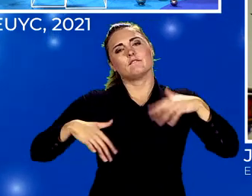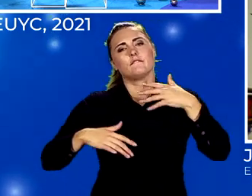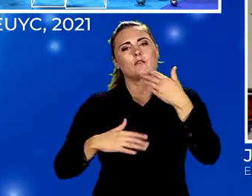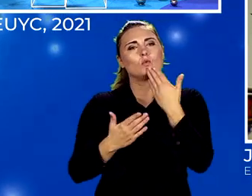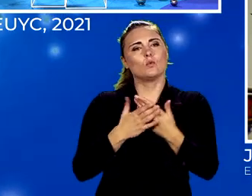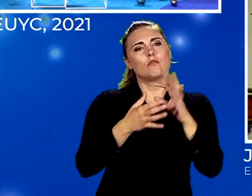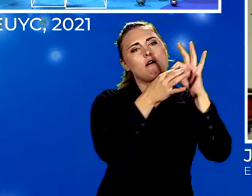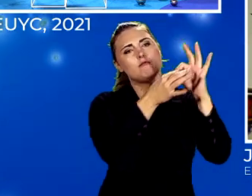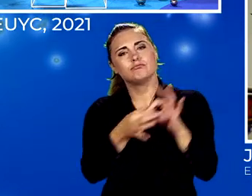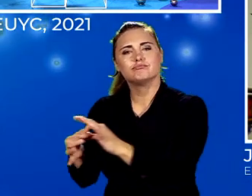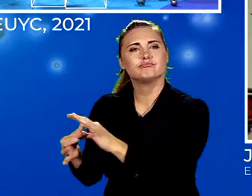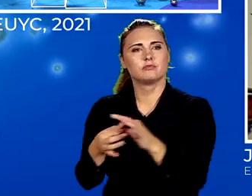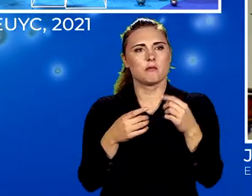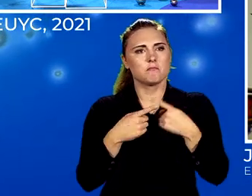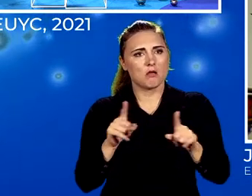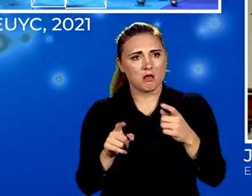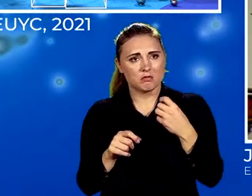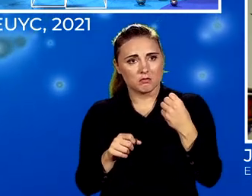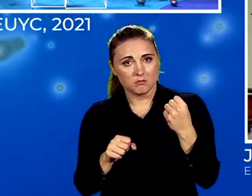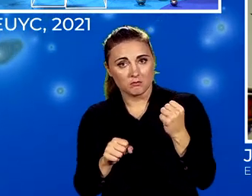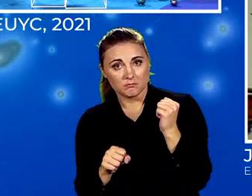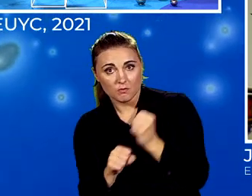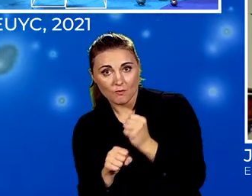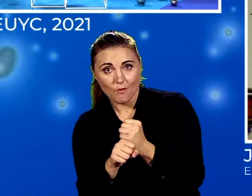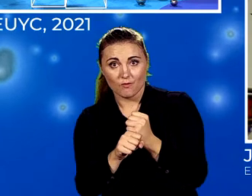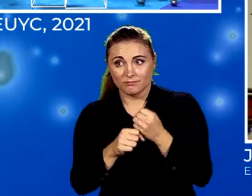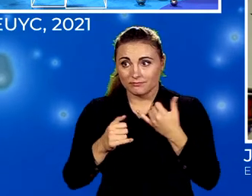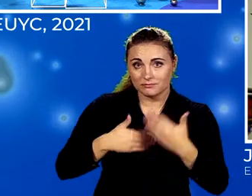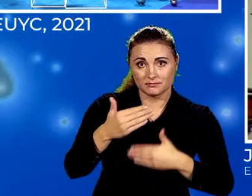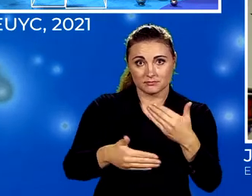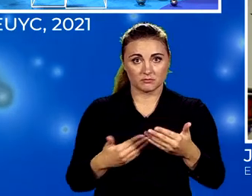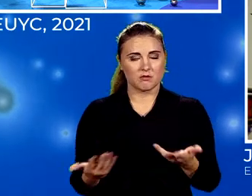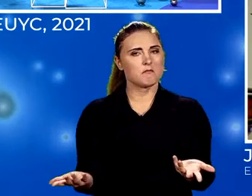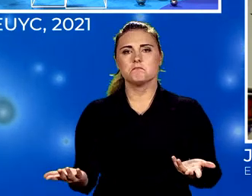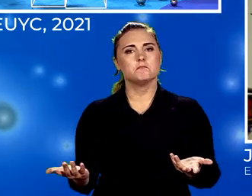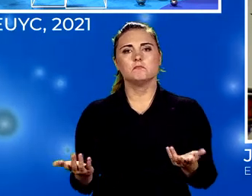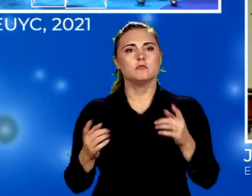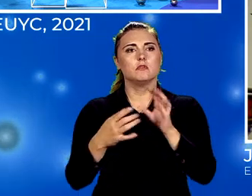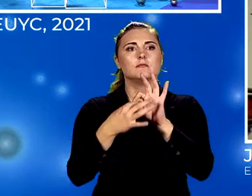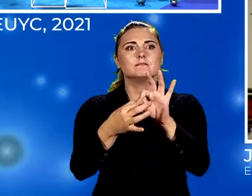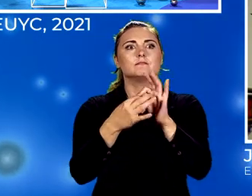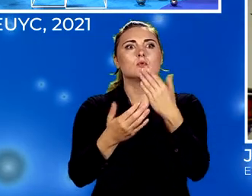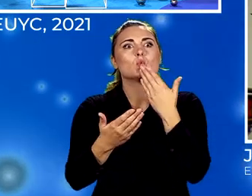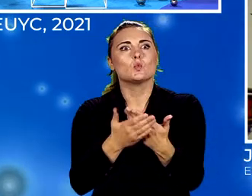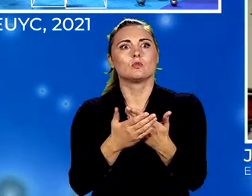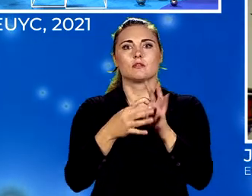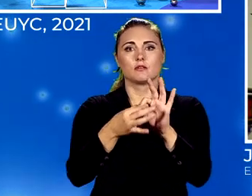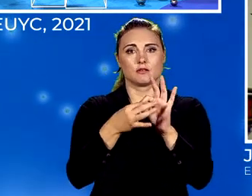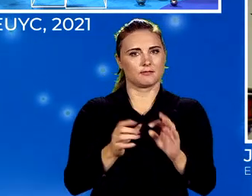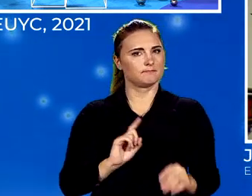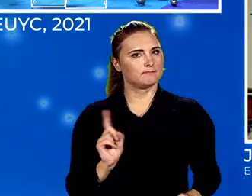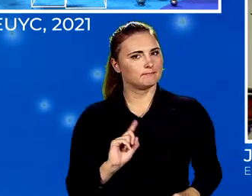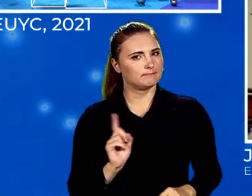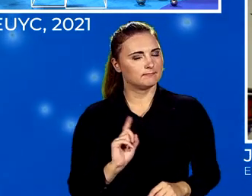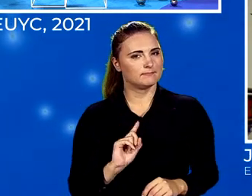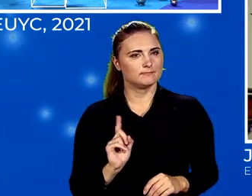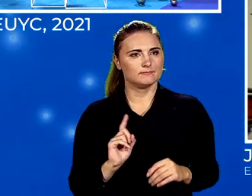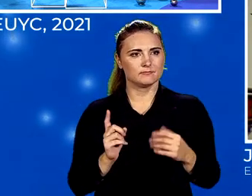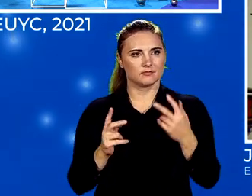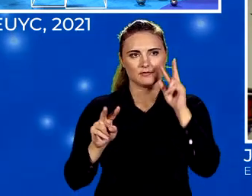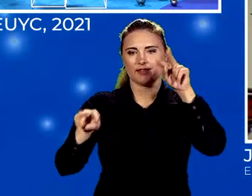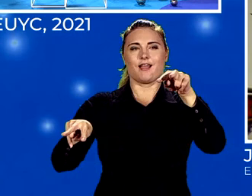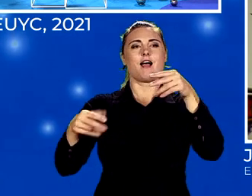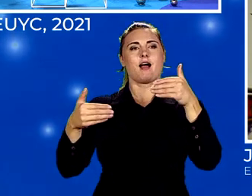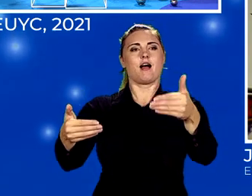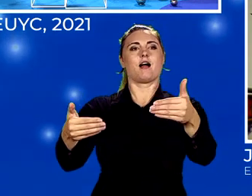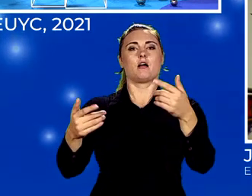points across, and we're not having a proper dialogue. This isn't participation. So a functioning youth dialogue, which is actually between